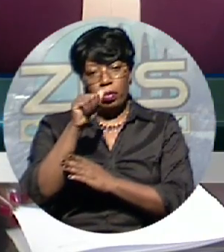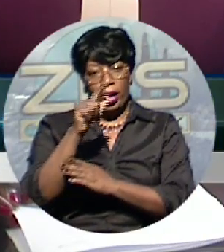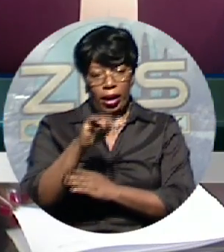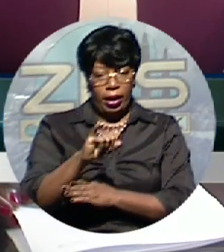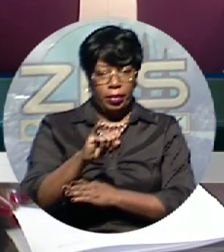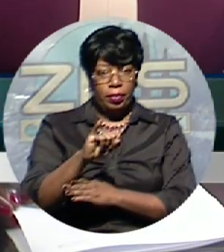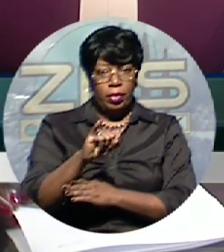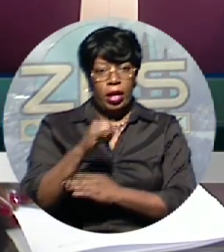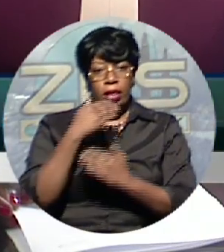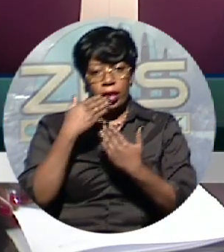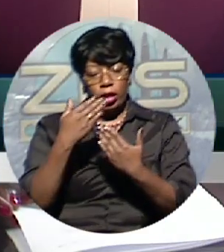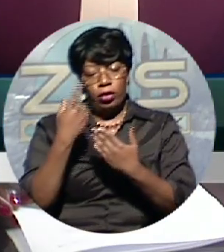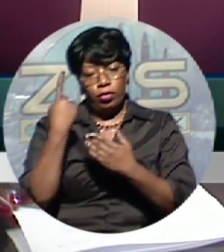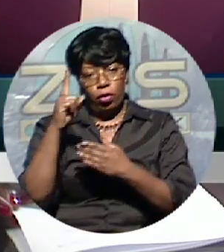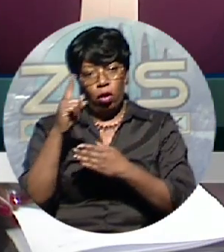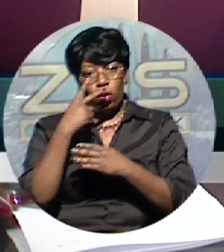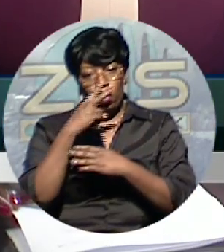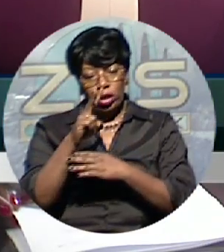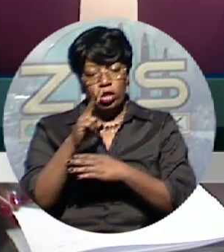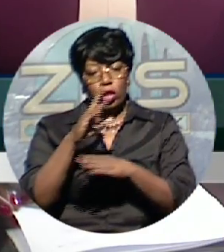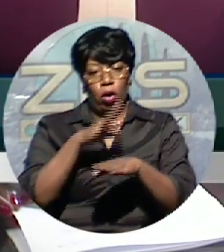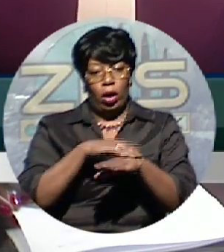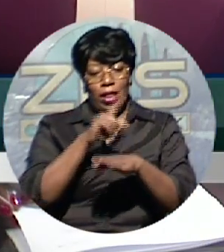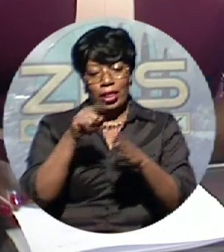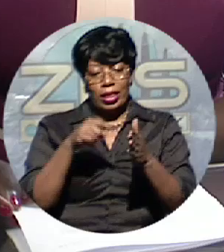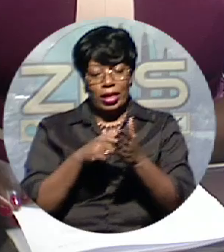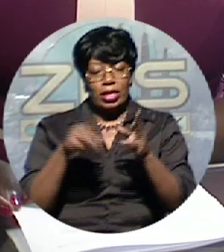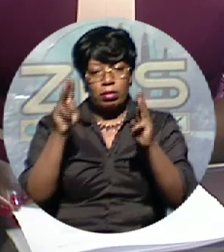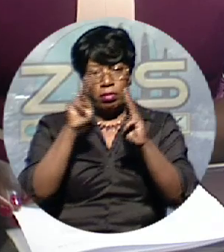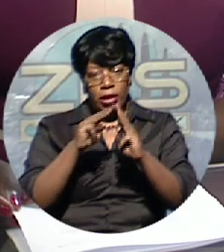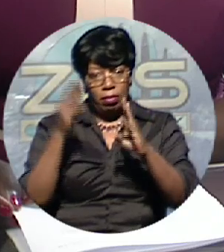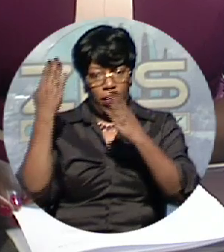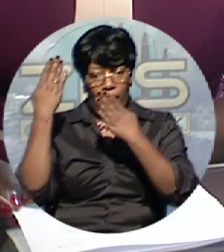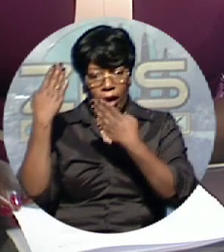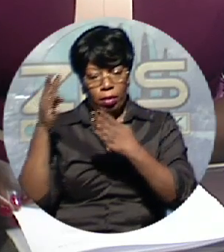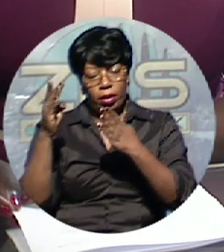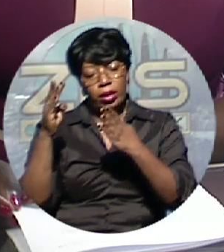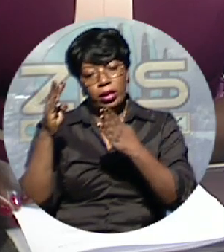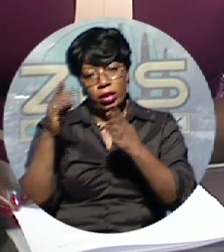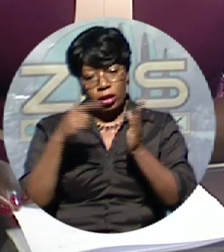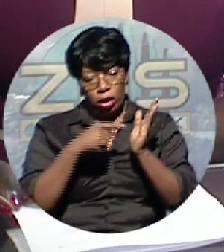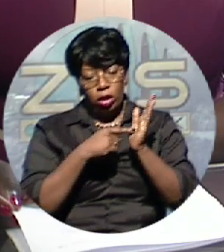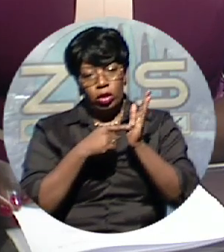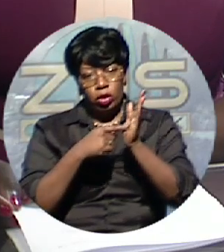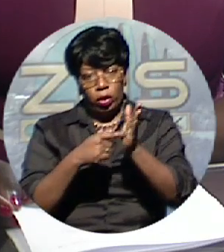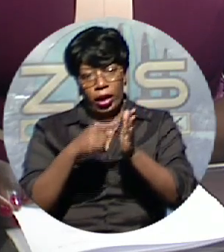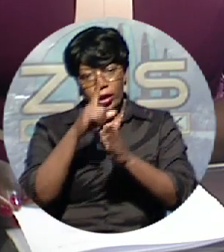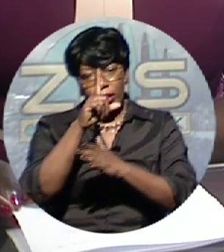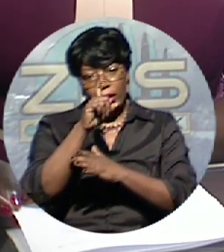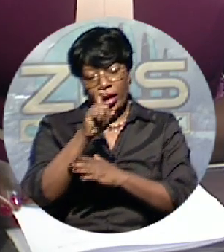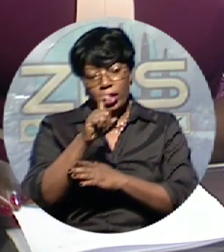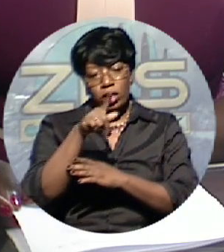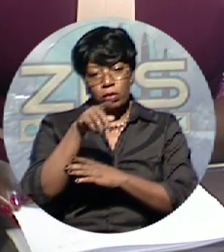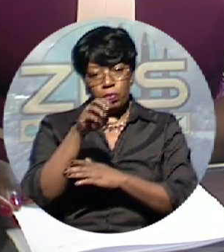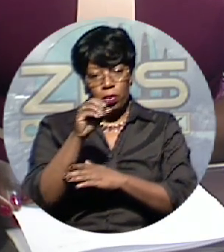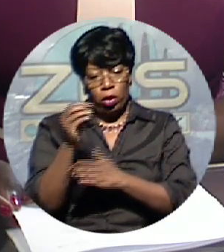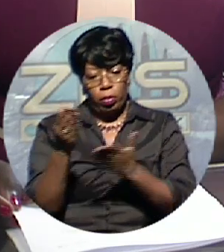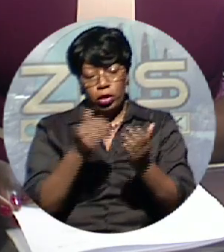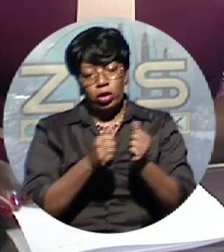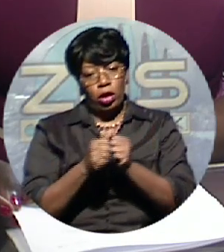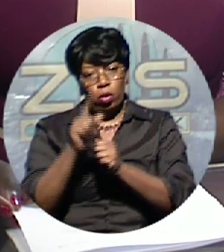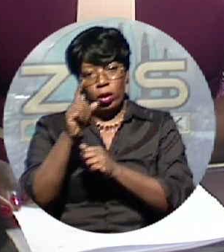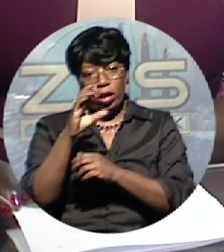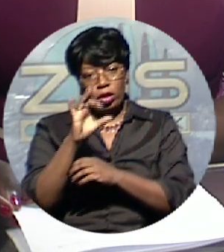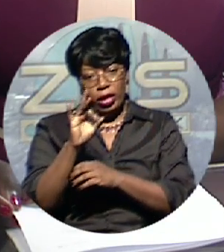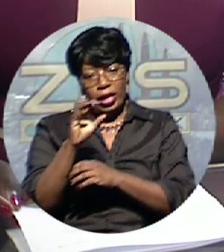Altaviz Mannings. Thanks so much for joining us on this Monday. The Bahamas is expected to be featured prominently at the Expo, which brings together